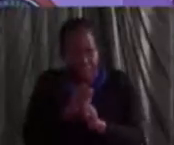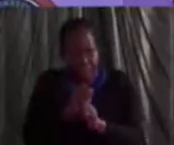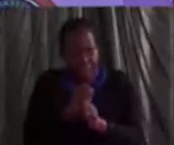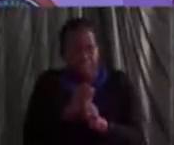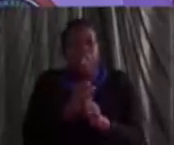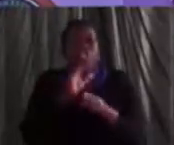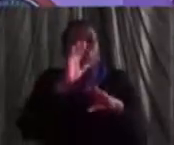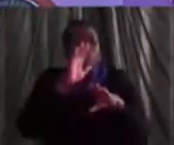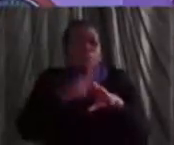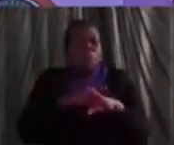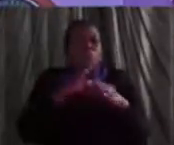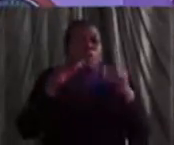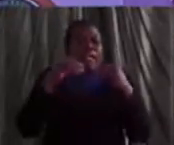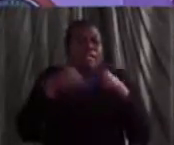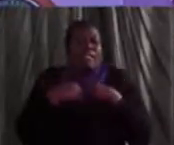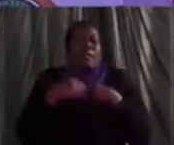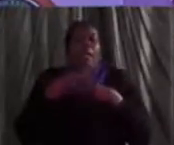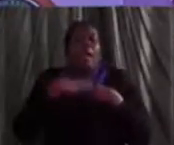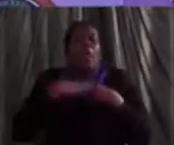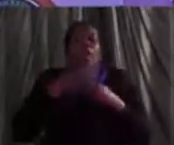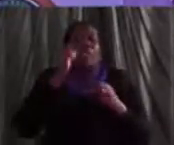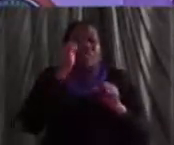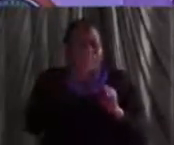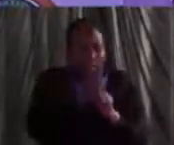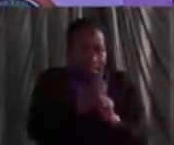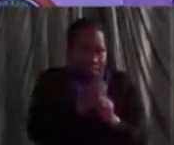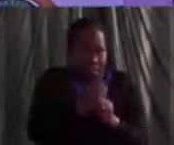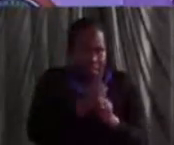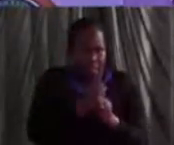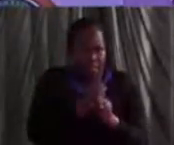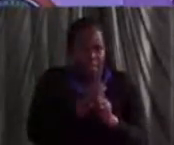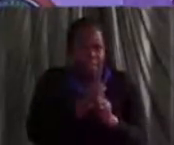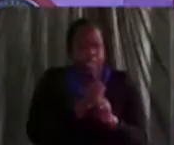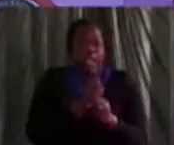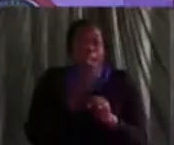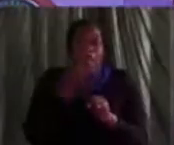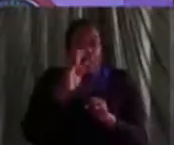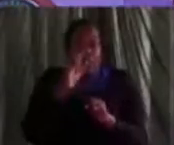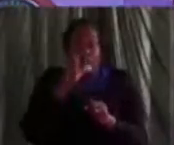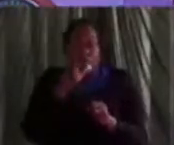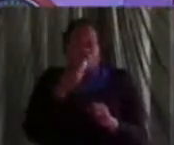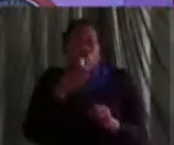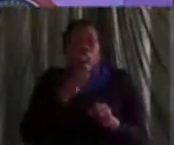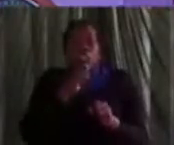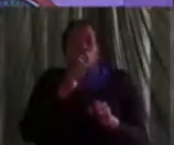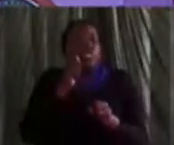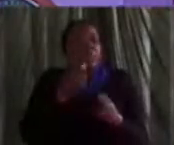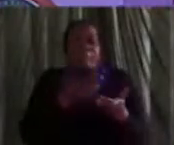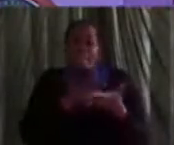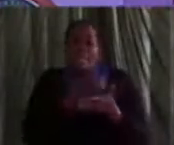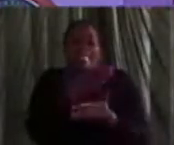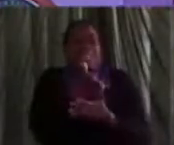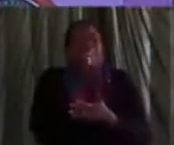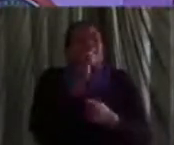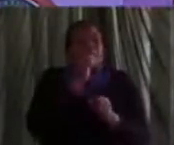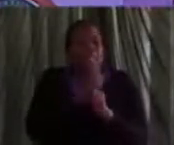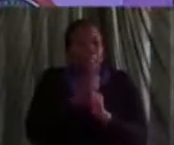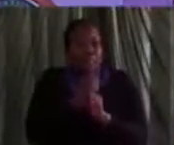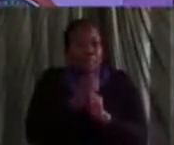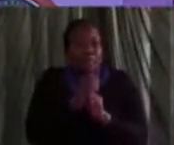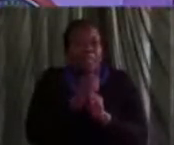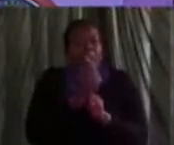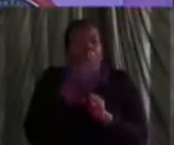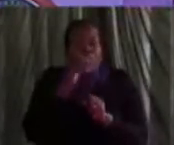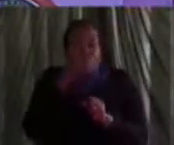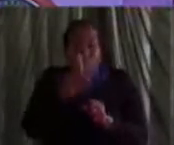and accommodate our workers. That is the only way. If you don't buy them, like I'm saying and saying repeatedly, if you don't buy